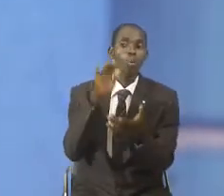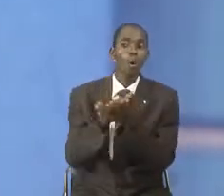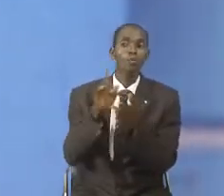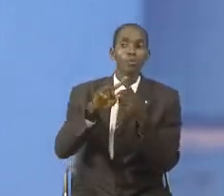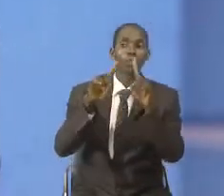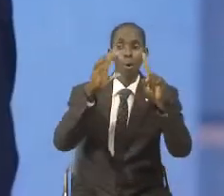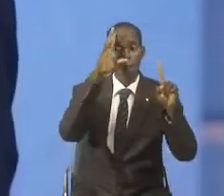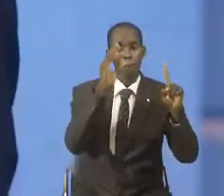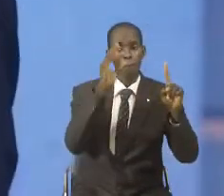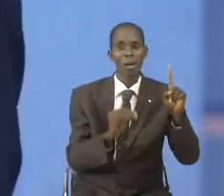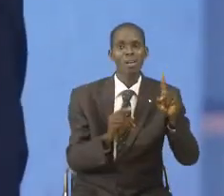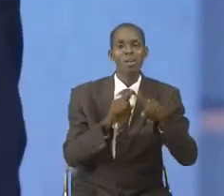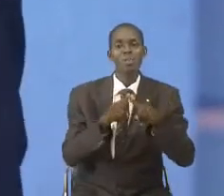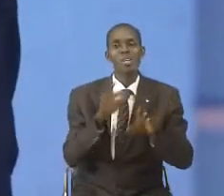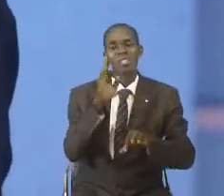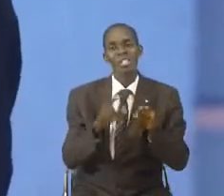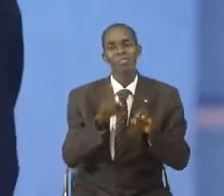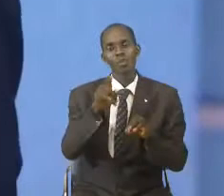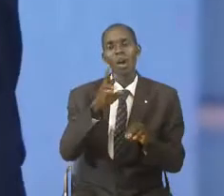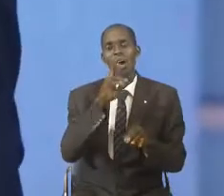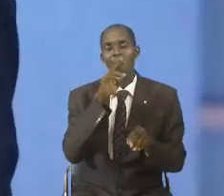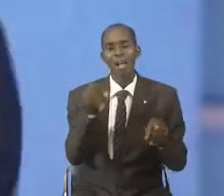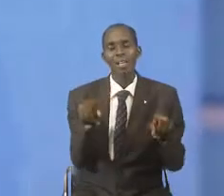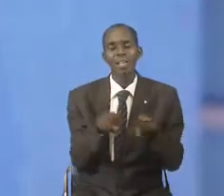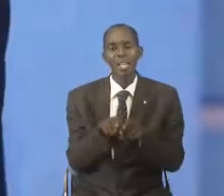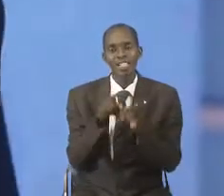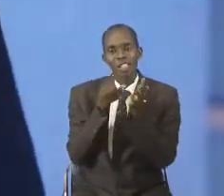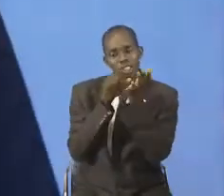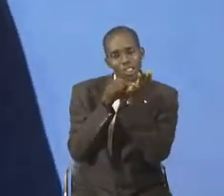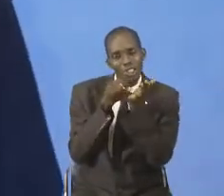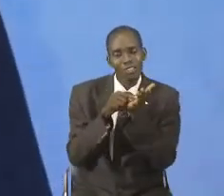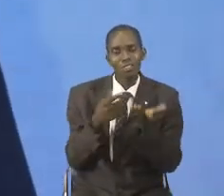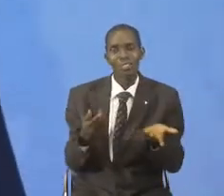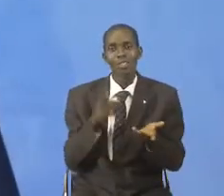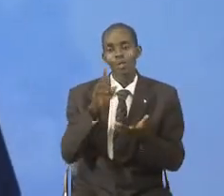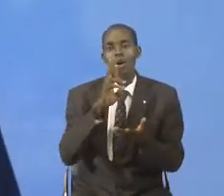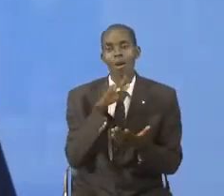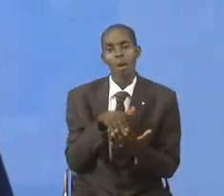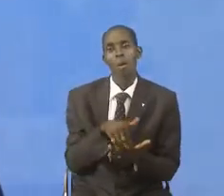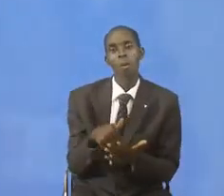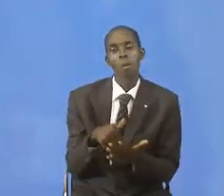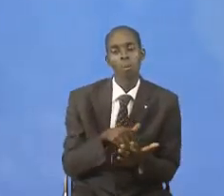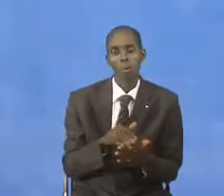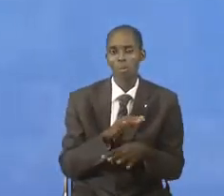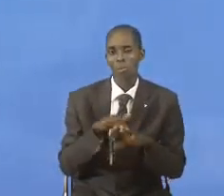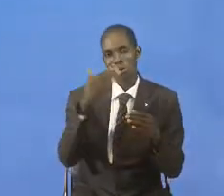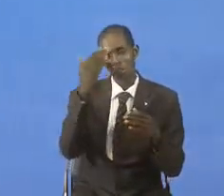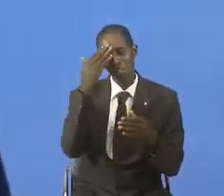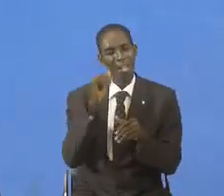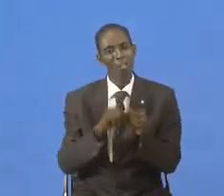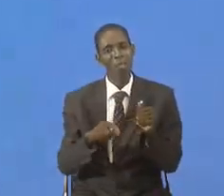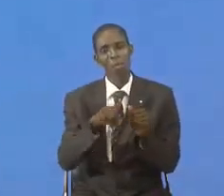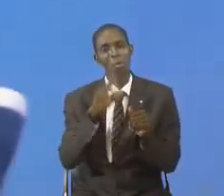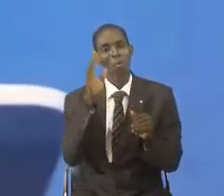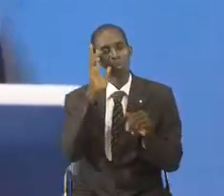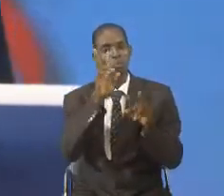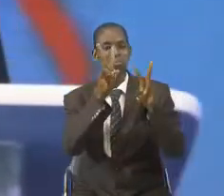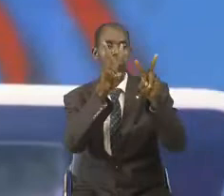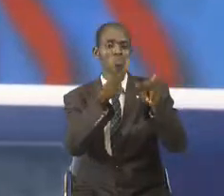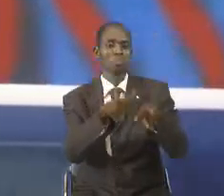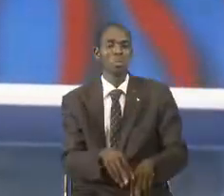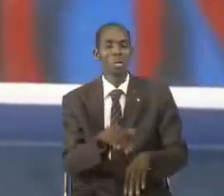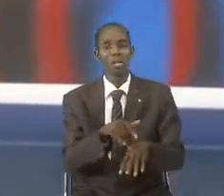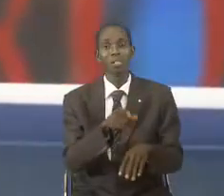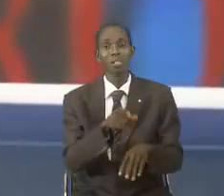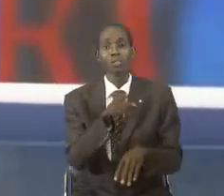go to that woman, the wife of so and so. But you know, if you are a chicken, if you are weak, if you don't know